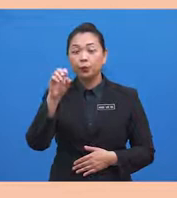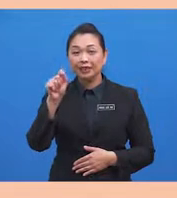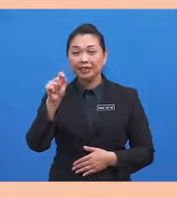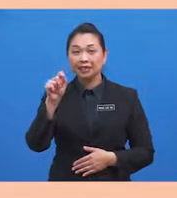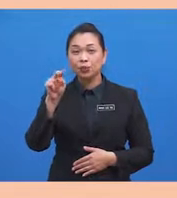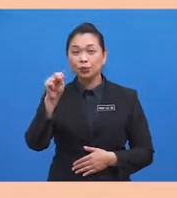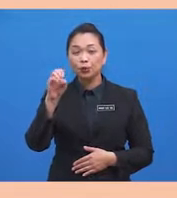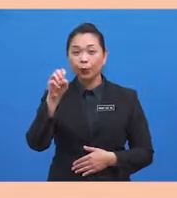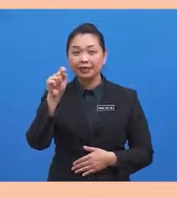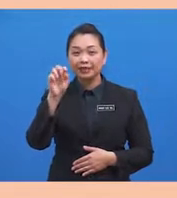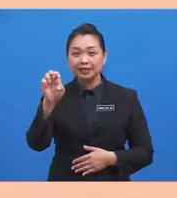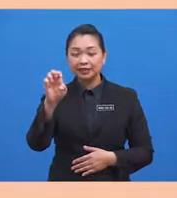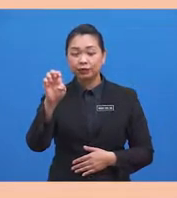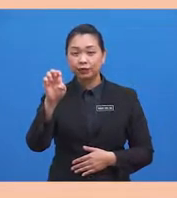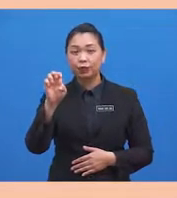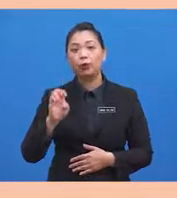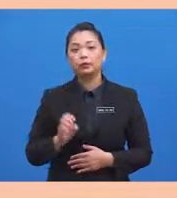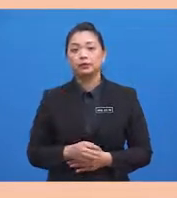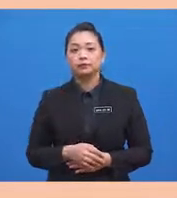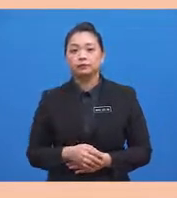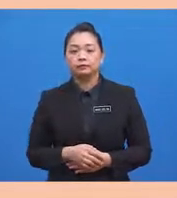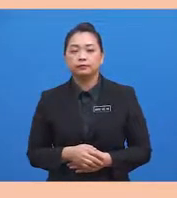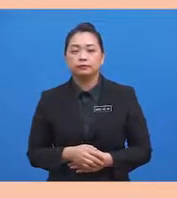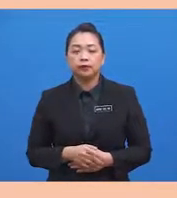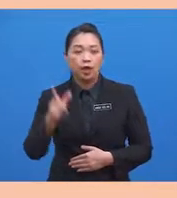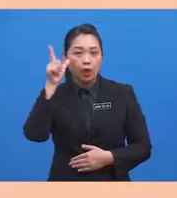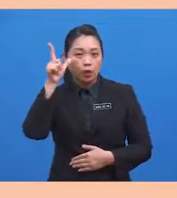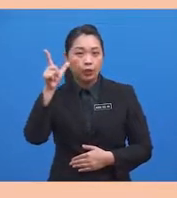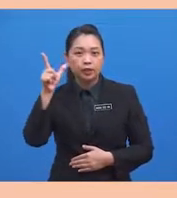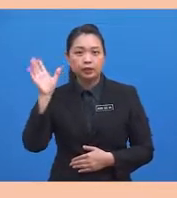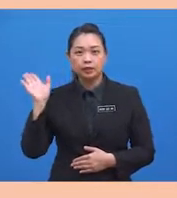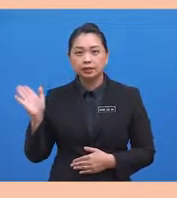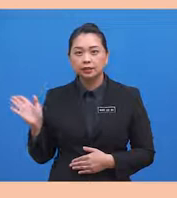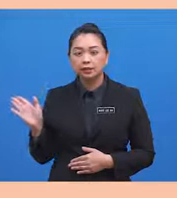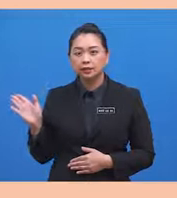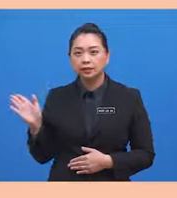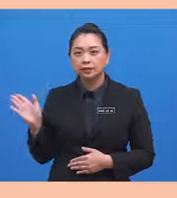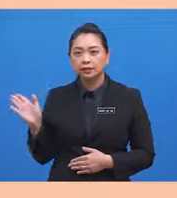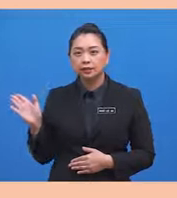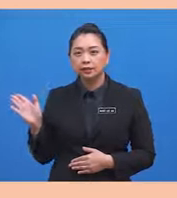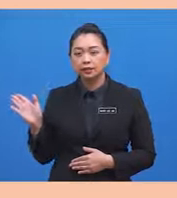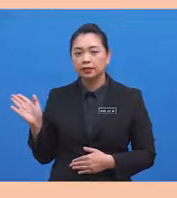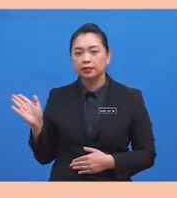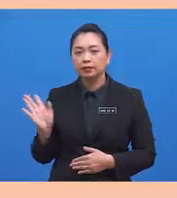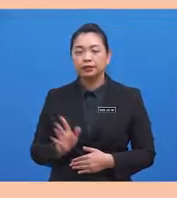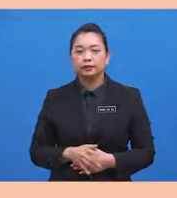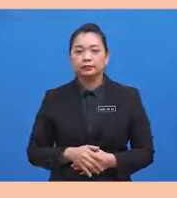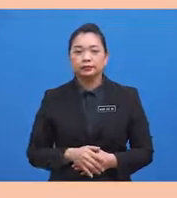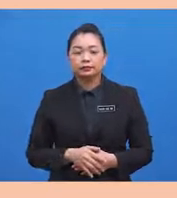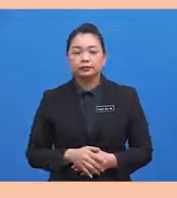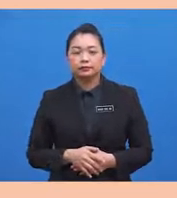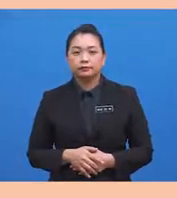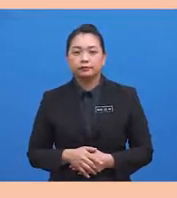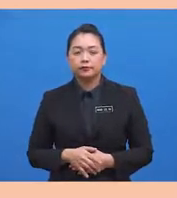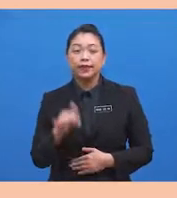locate the three words with the asterisk? Pause. Look at the screen behind me. I have highlighted these three words in